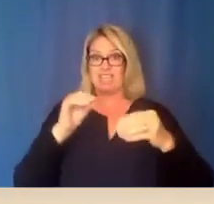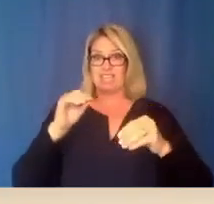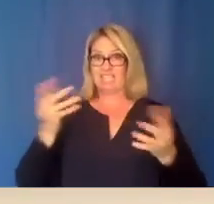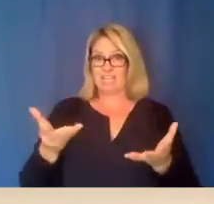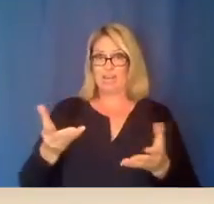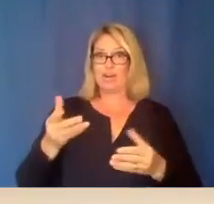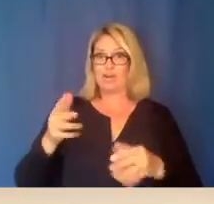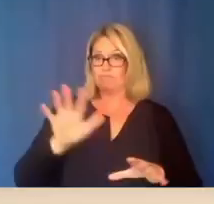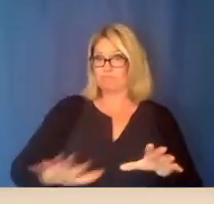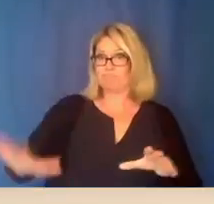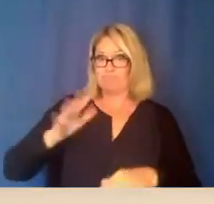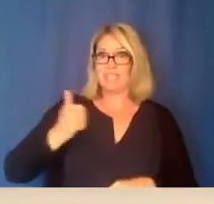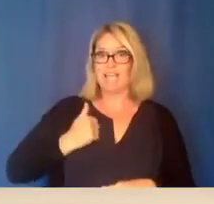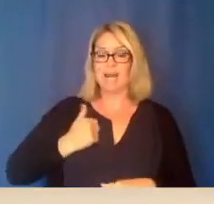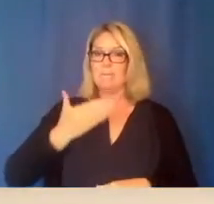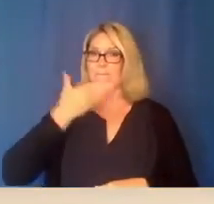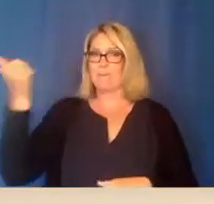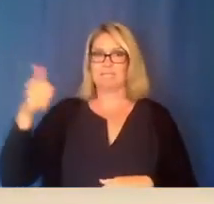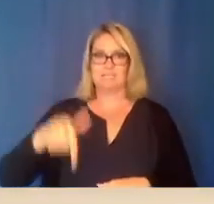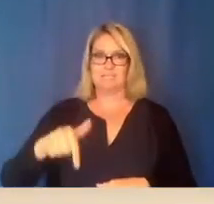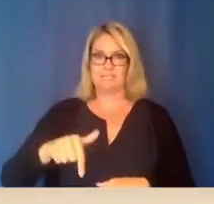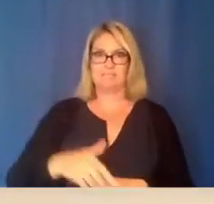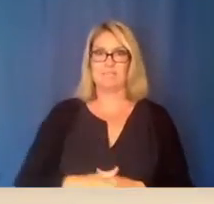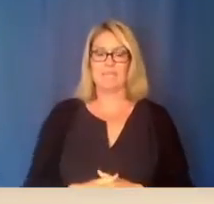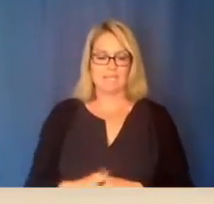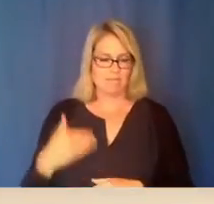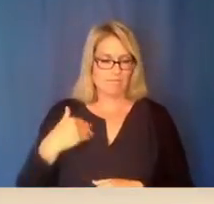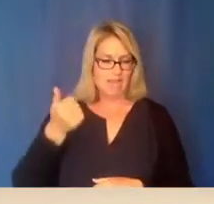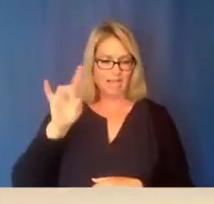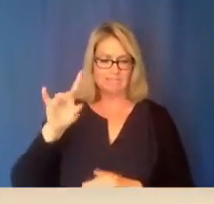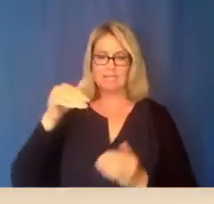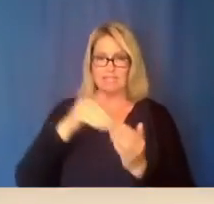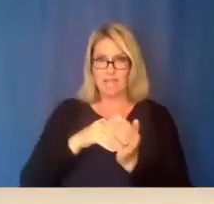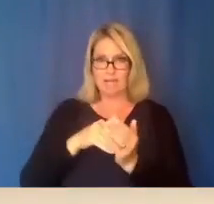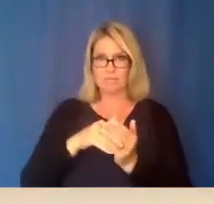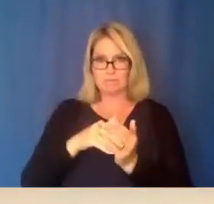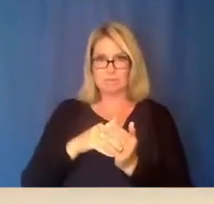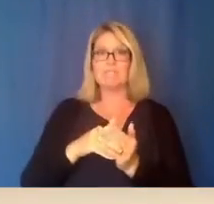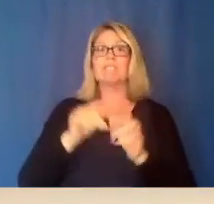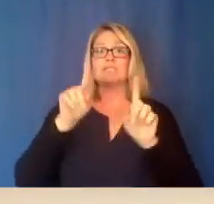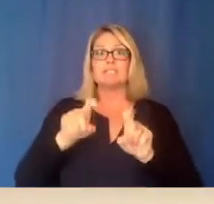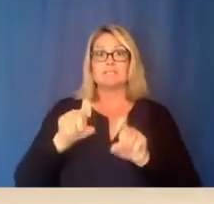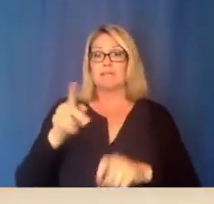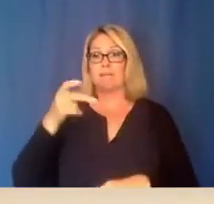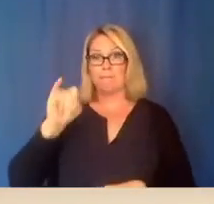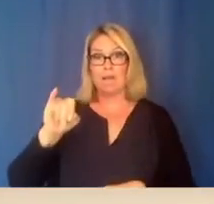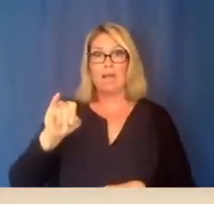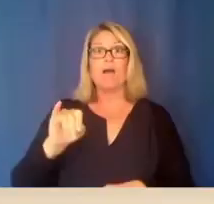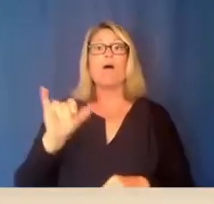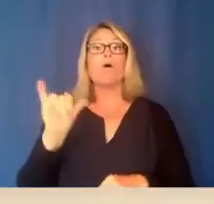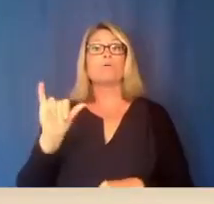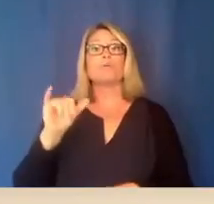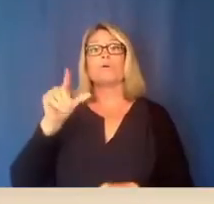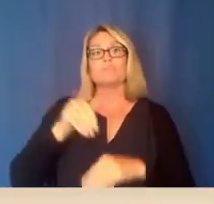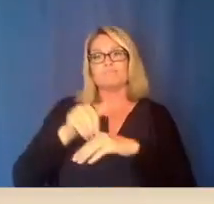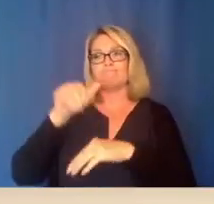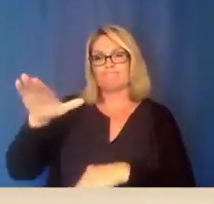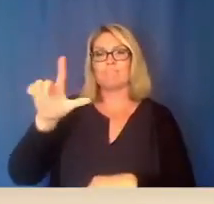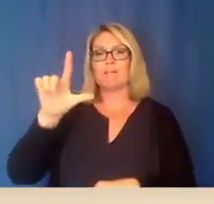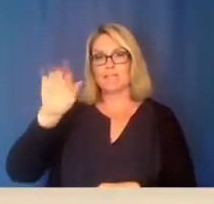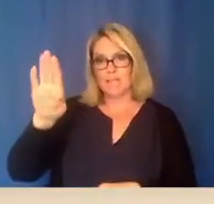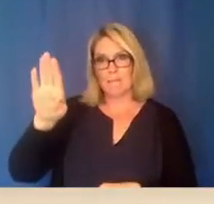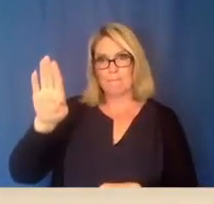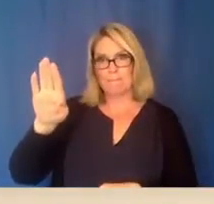week, we completed 18,600 COVID-19 tests in PEI, including lab-based tests,